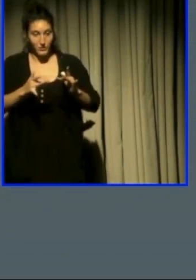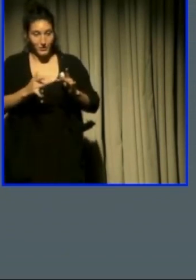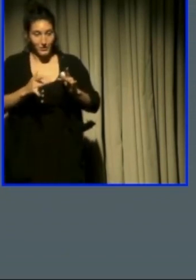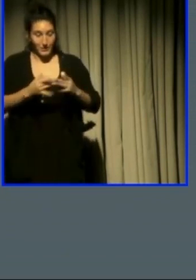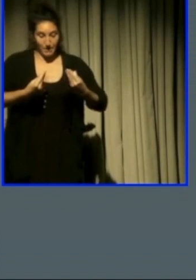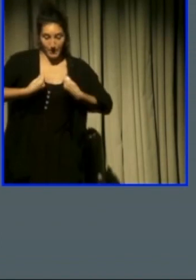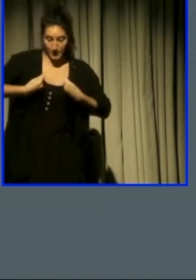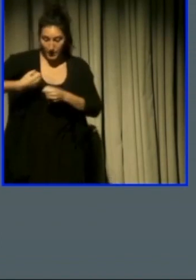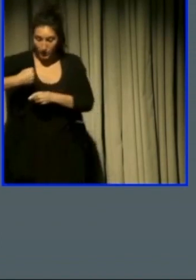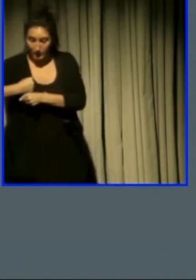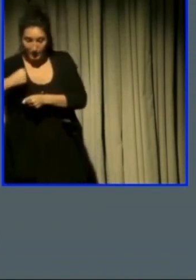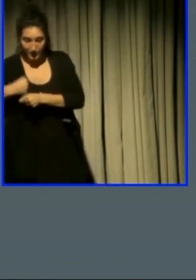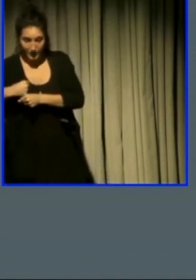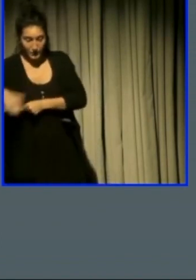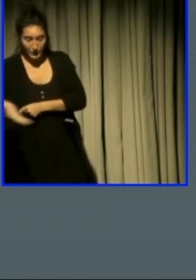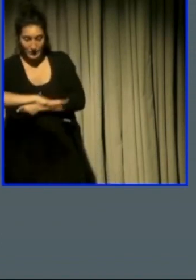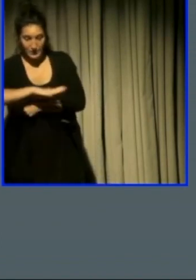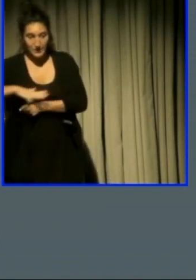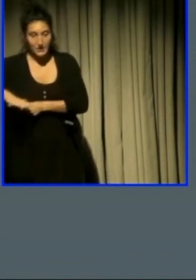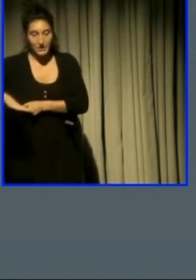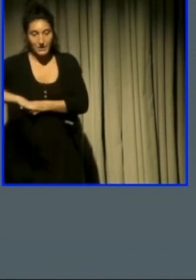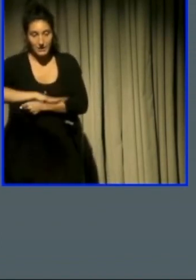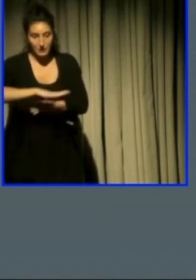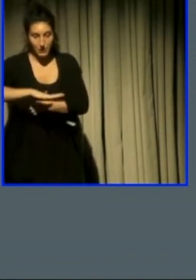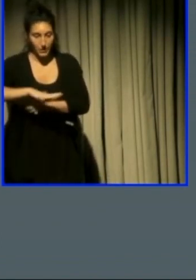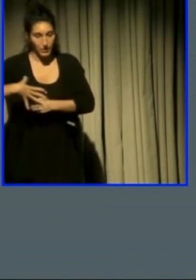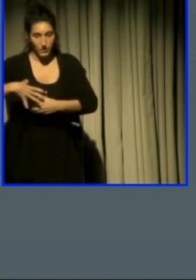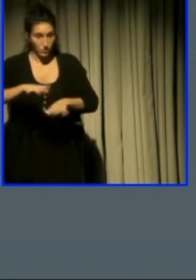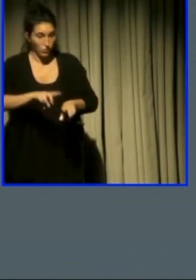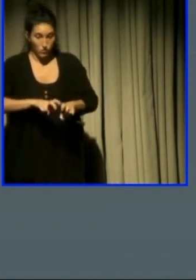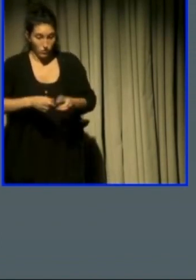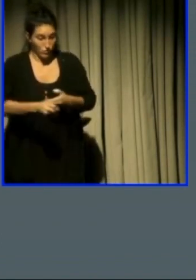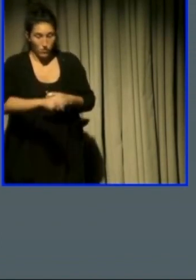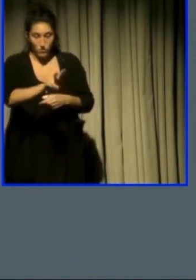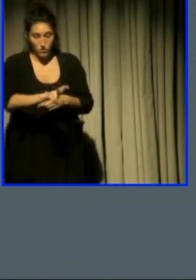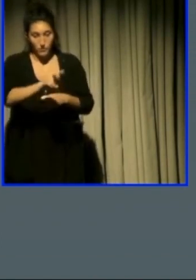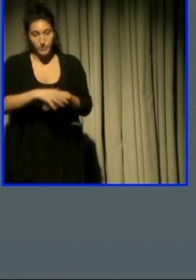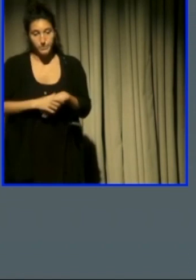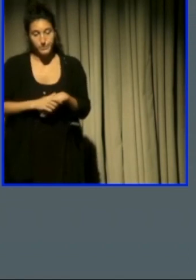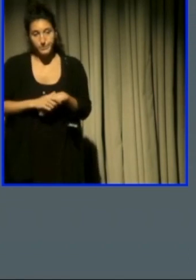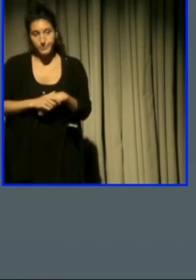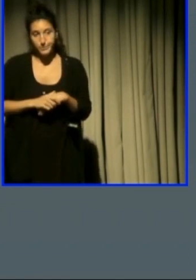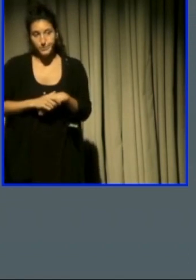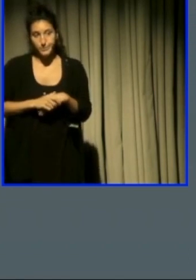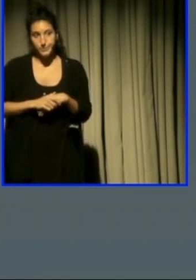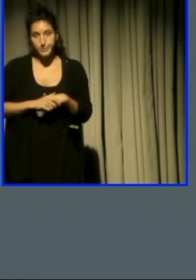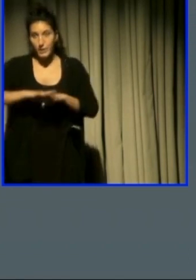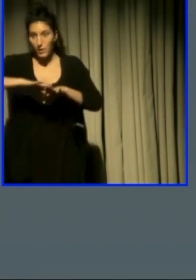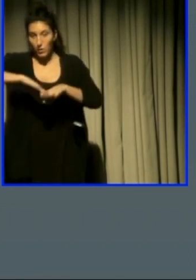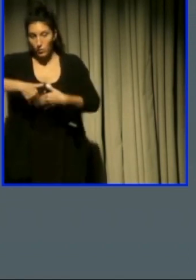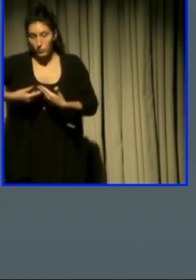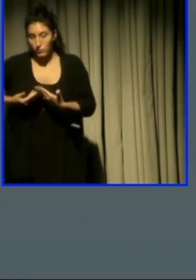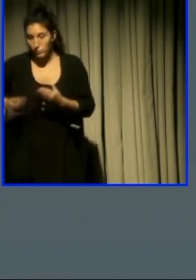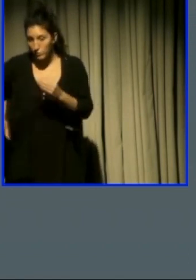capacity, thanks to the digital revolution. And just a final note, you know, to end this